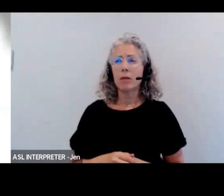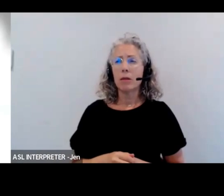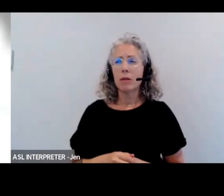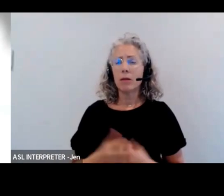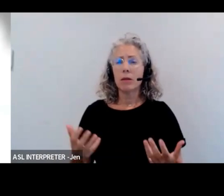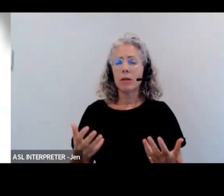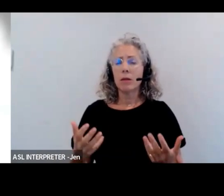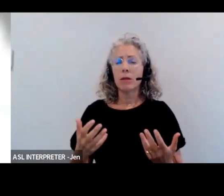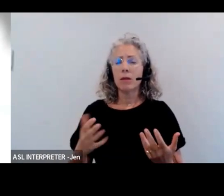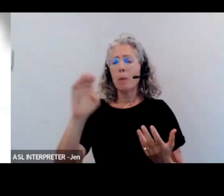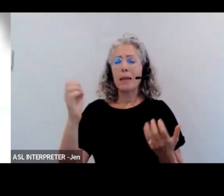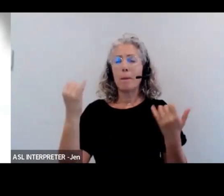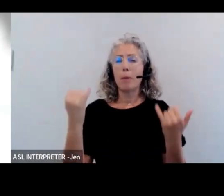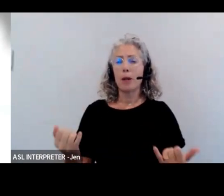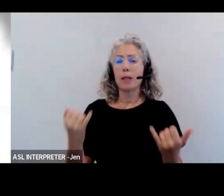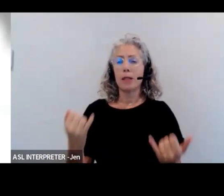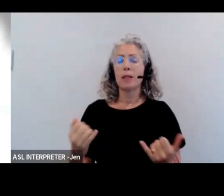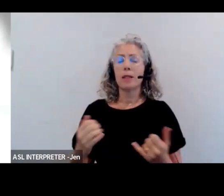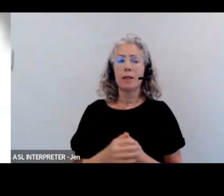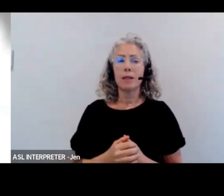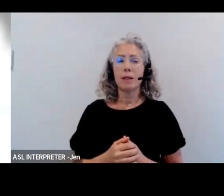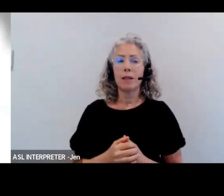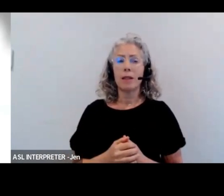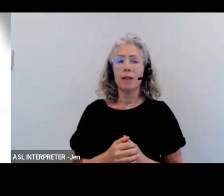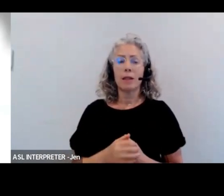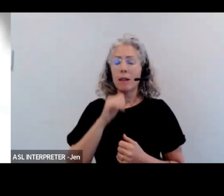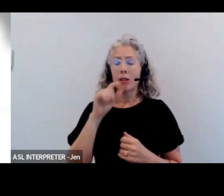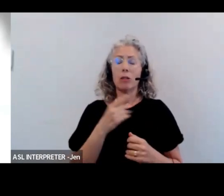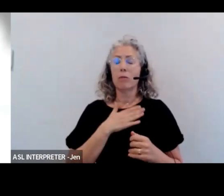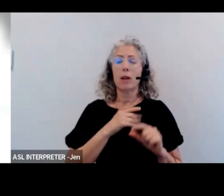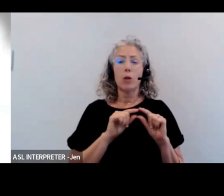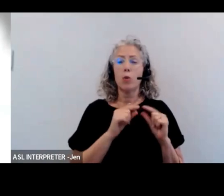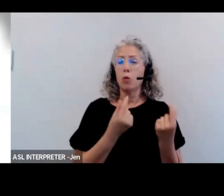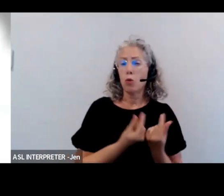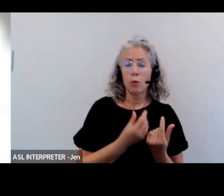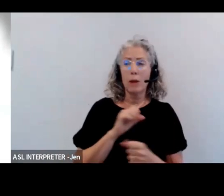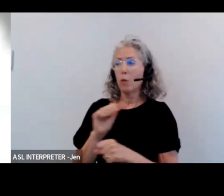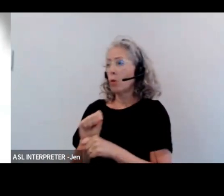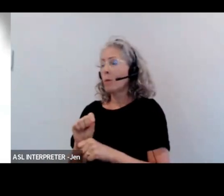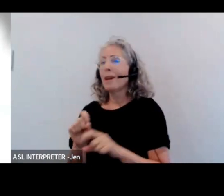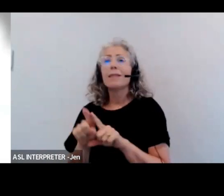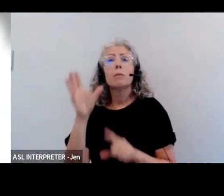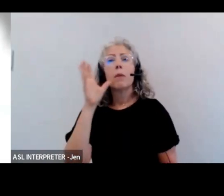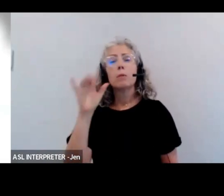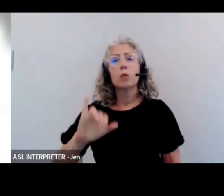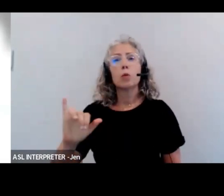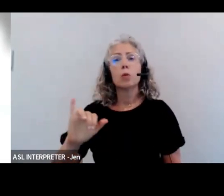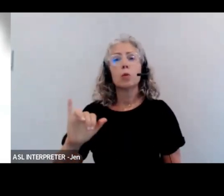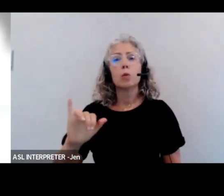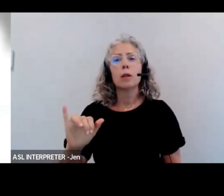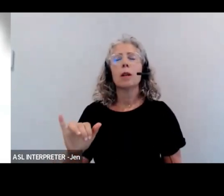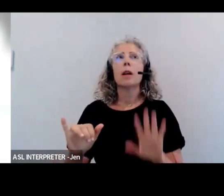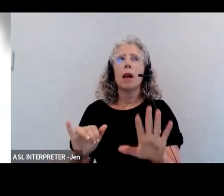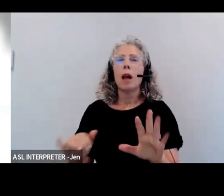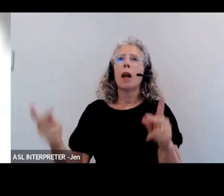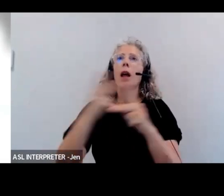be present in not just my groups and work, but as a mom. And then here's another thing